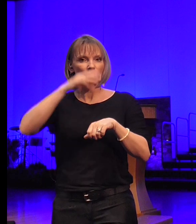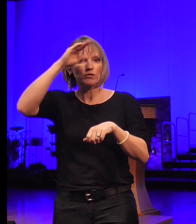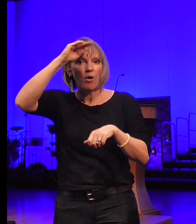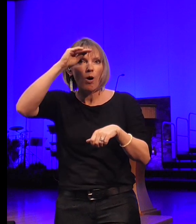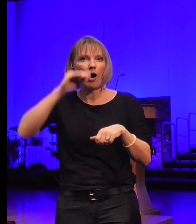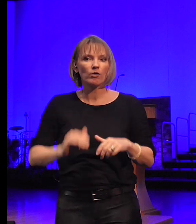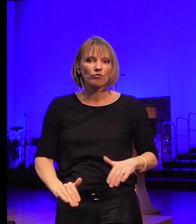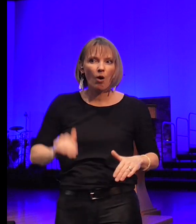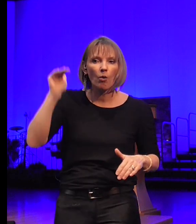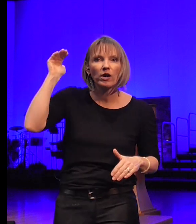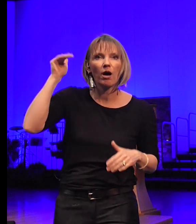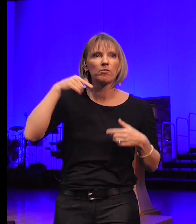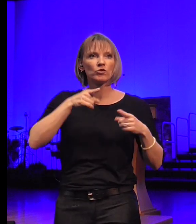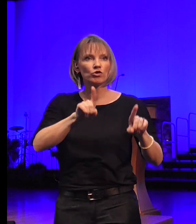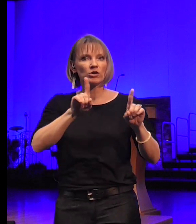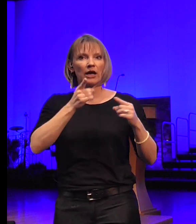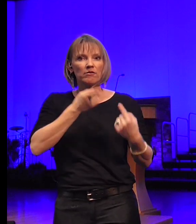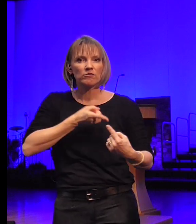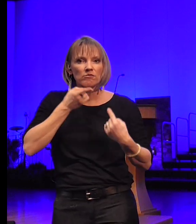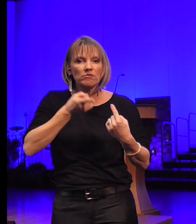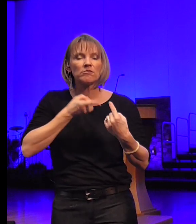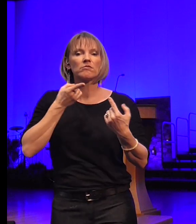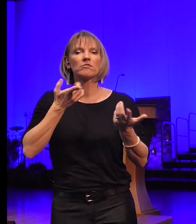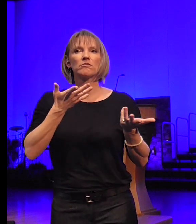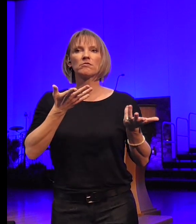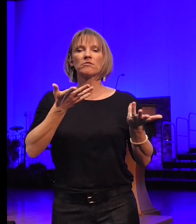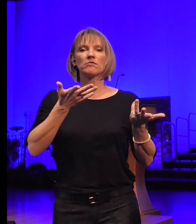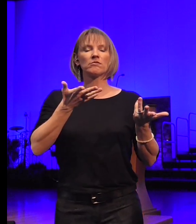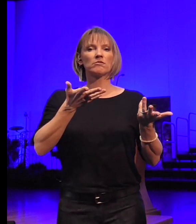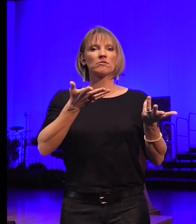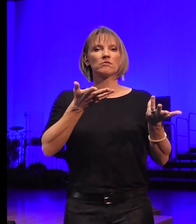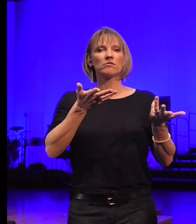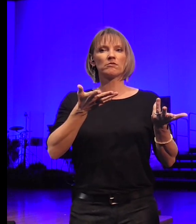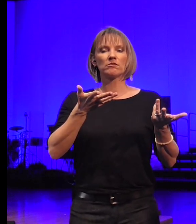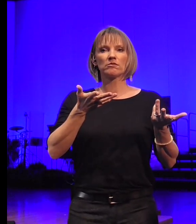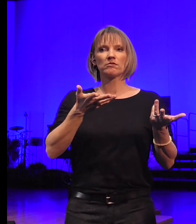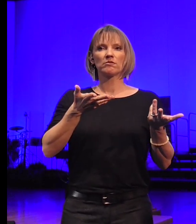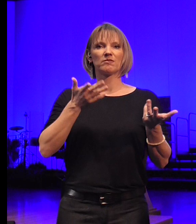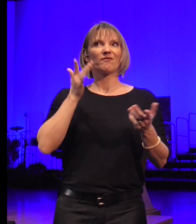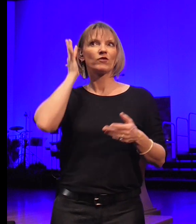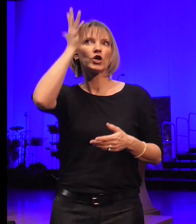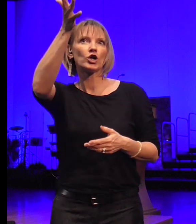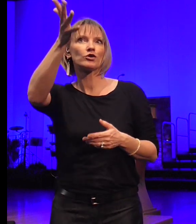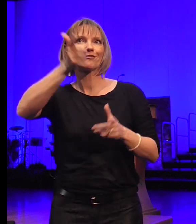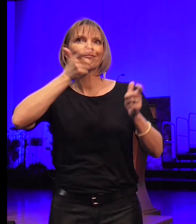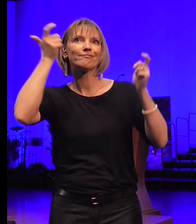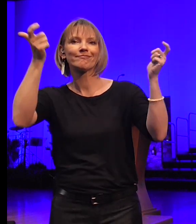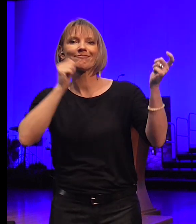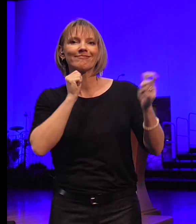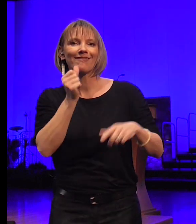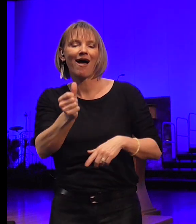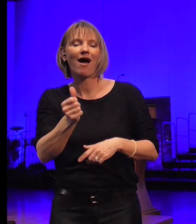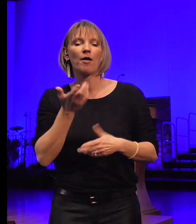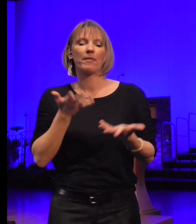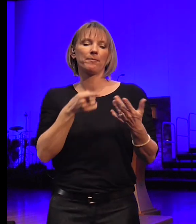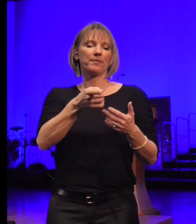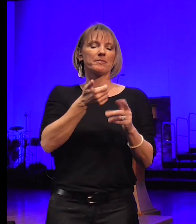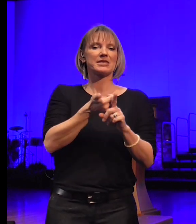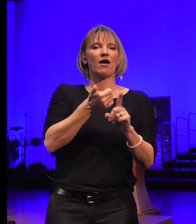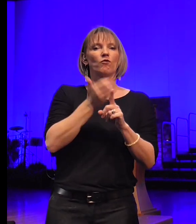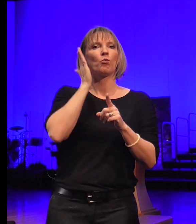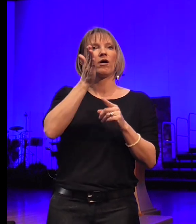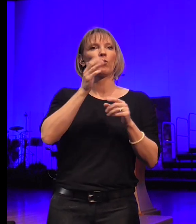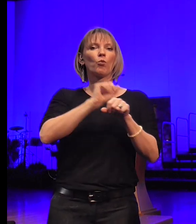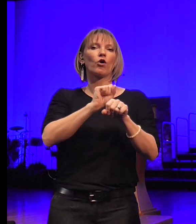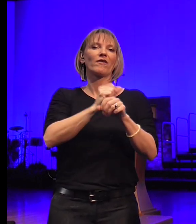up in the midst of the troubles, not a huge future in front of him, besides perhaps being a factory